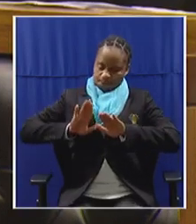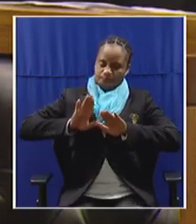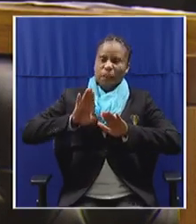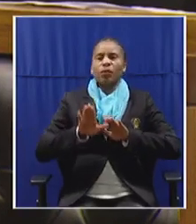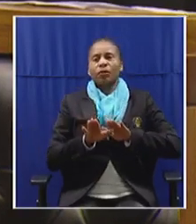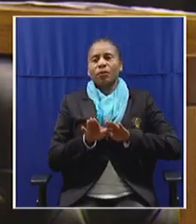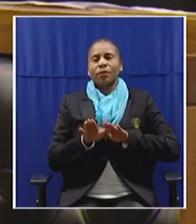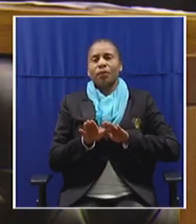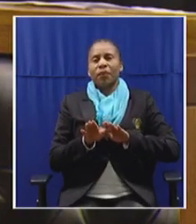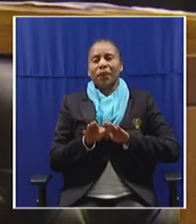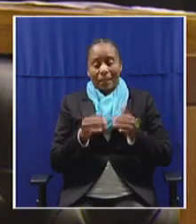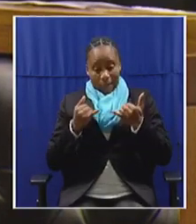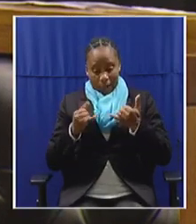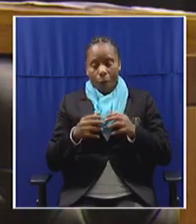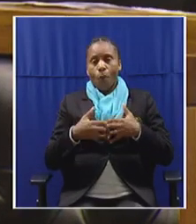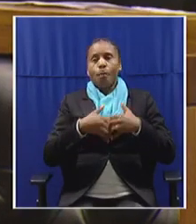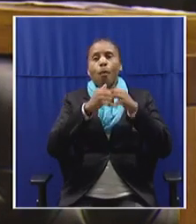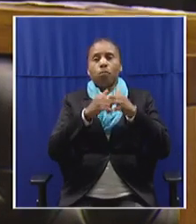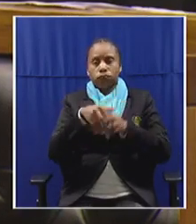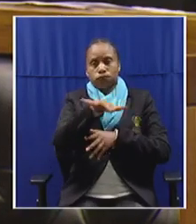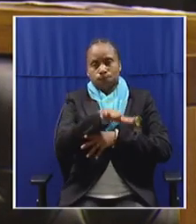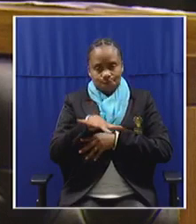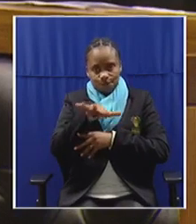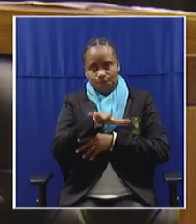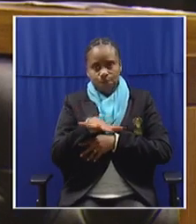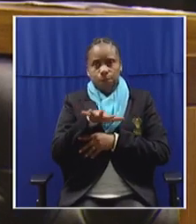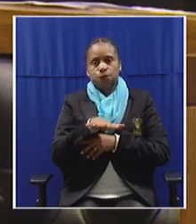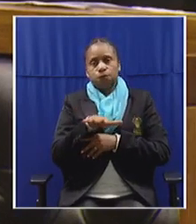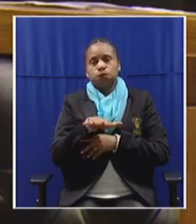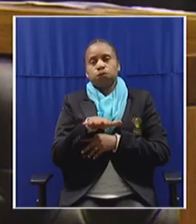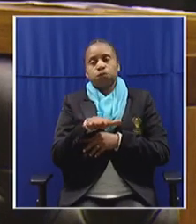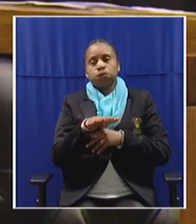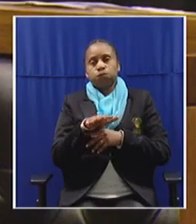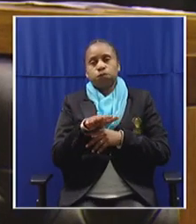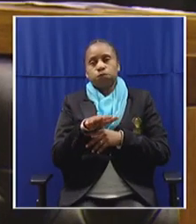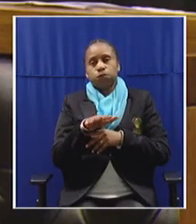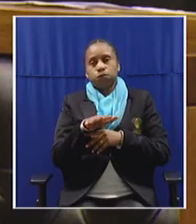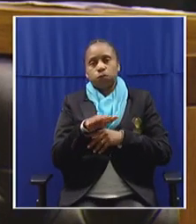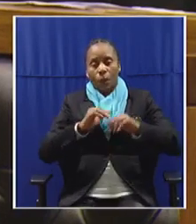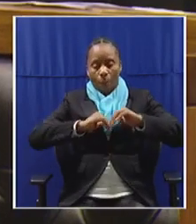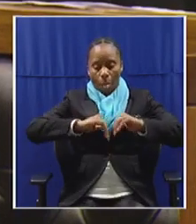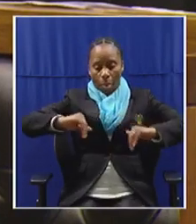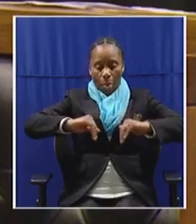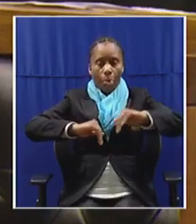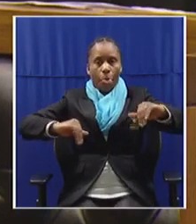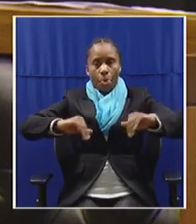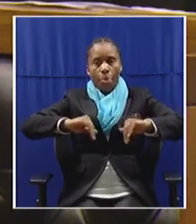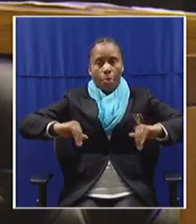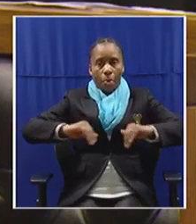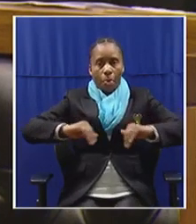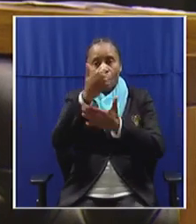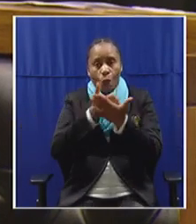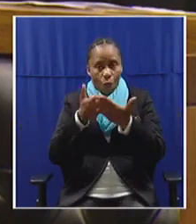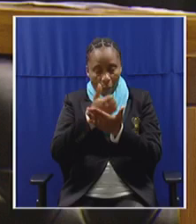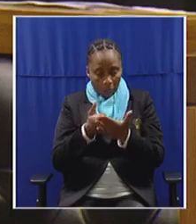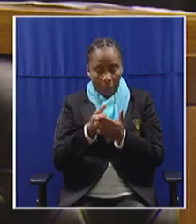currently to create the necessary conditions that will deconcentrate economic activity from big